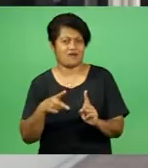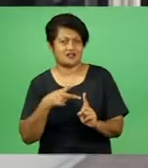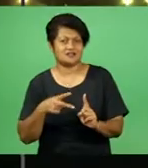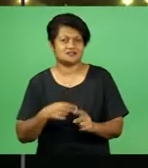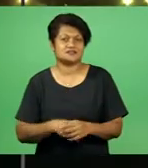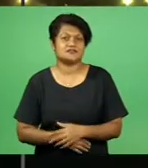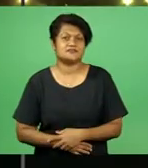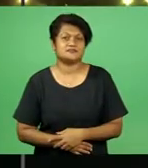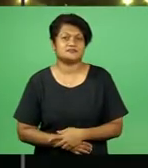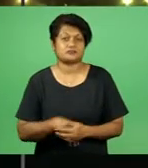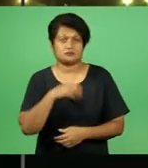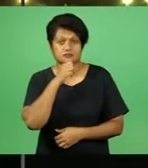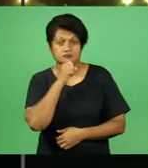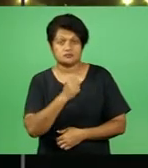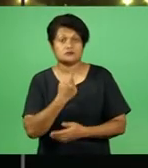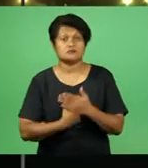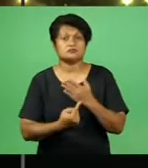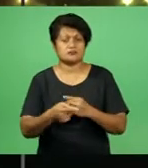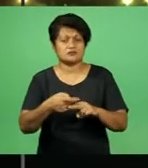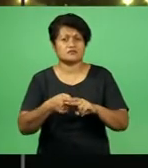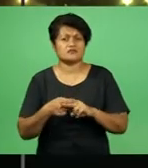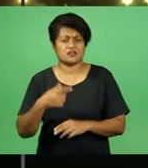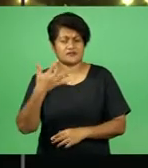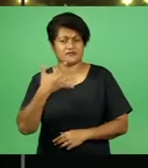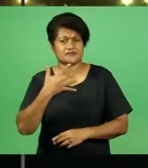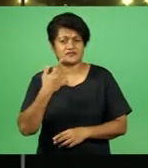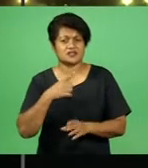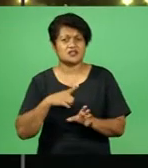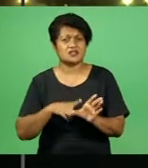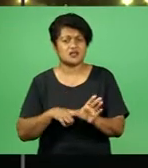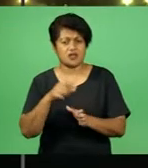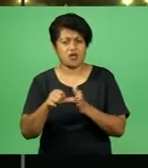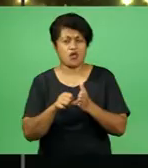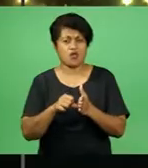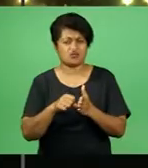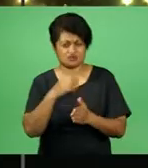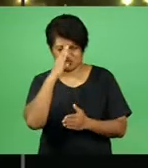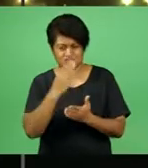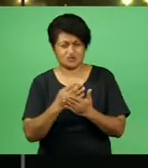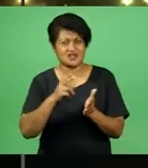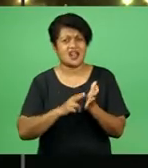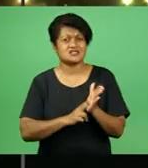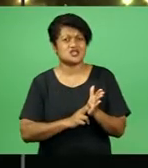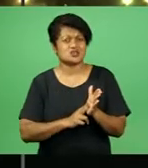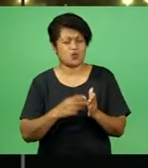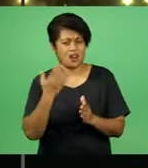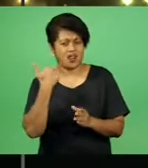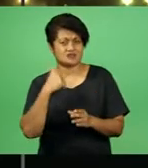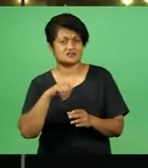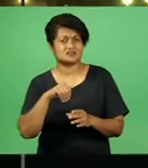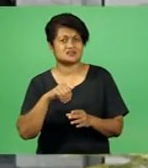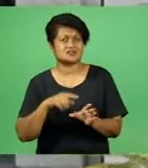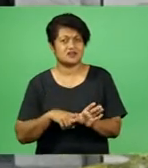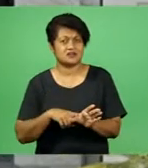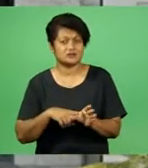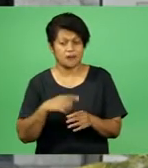News. A man alleged to have raped a 15-year-old student in Nasinu last year pleaded not guilty in the Suva High Court today. The